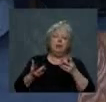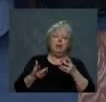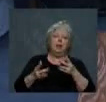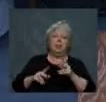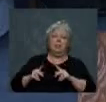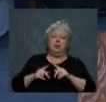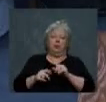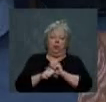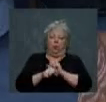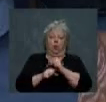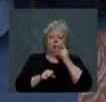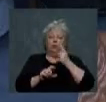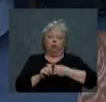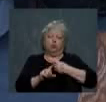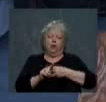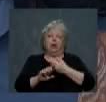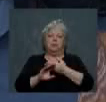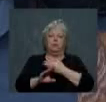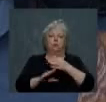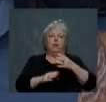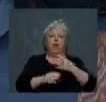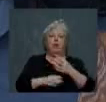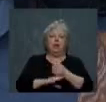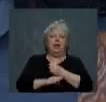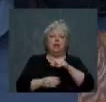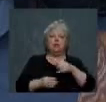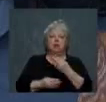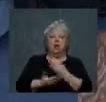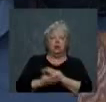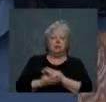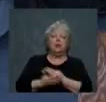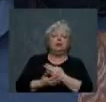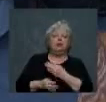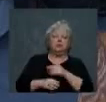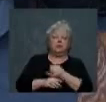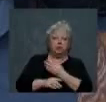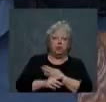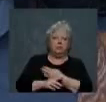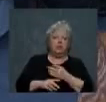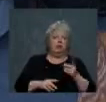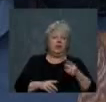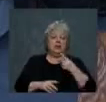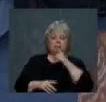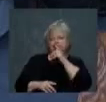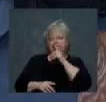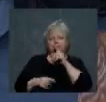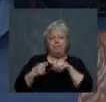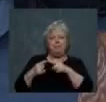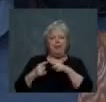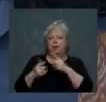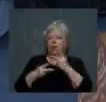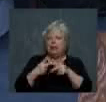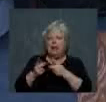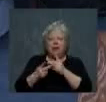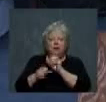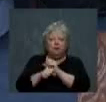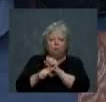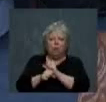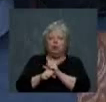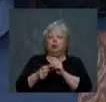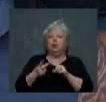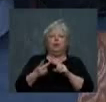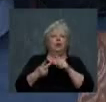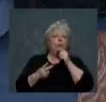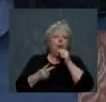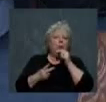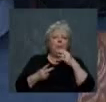Mr. Passardian offers no further explanation as to what is the nature of this work, who is the beneficiary of this free